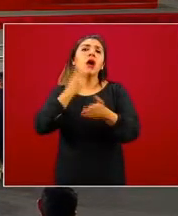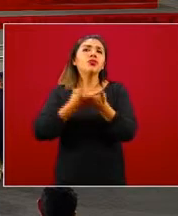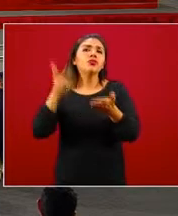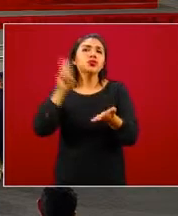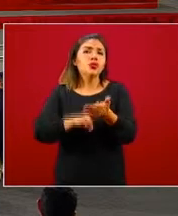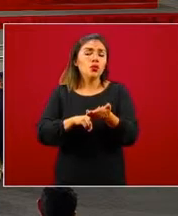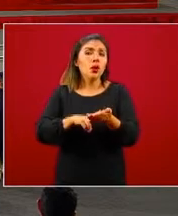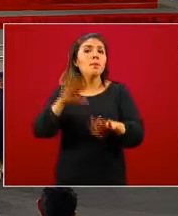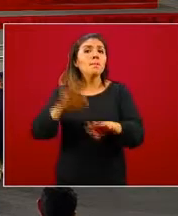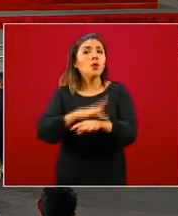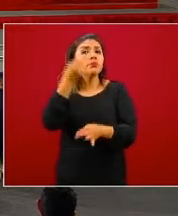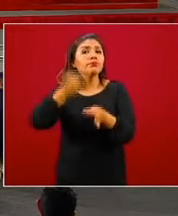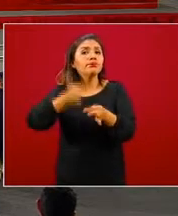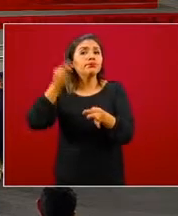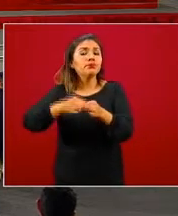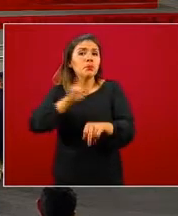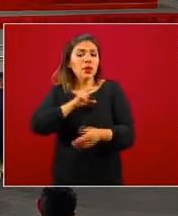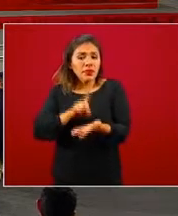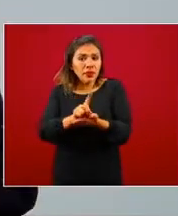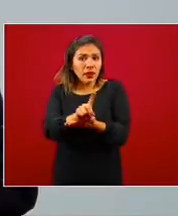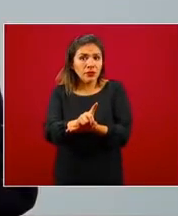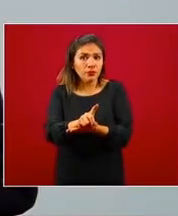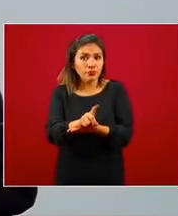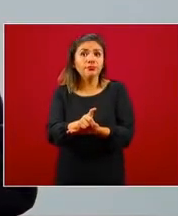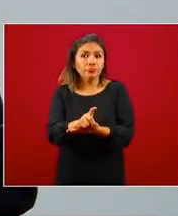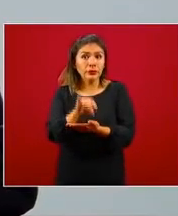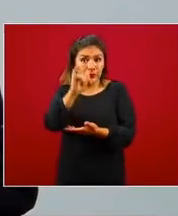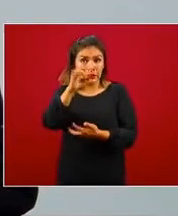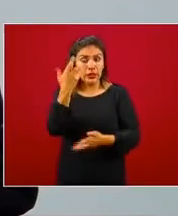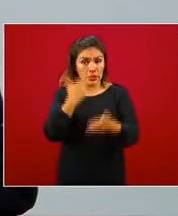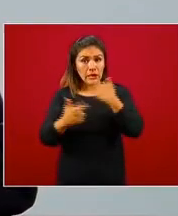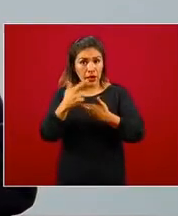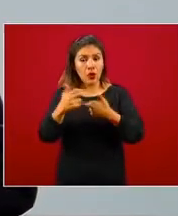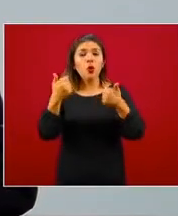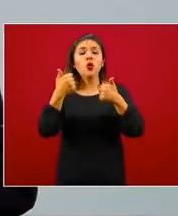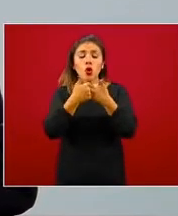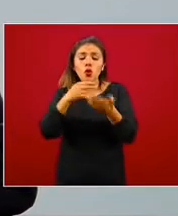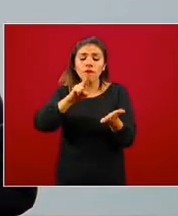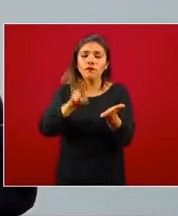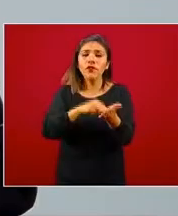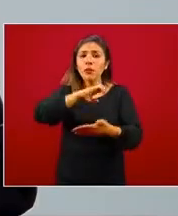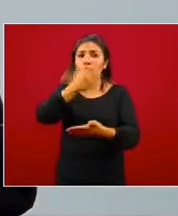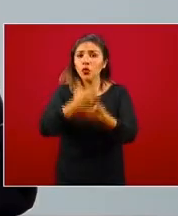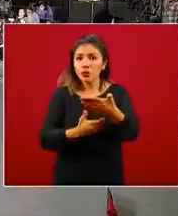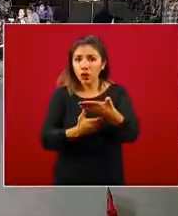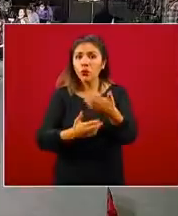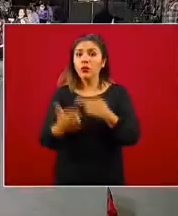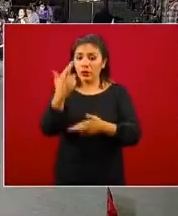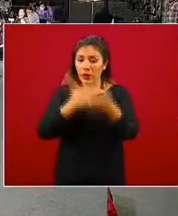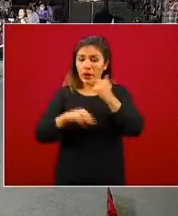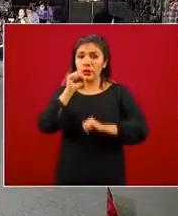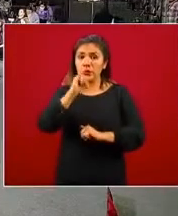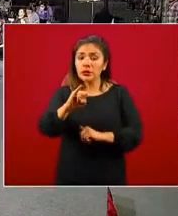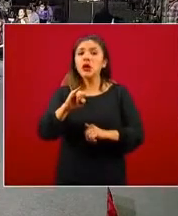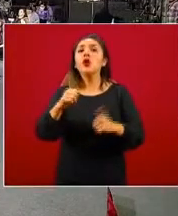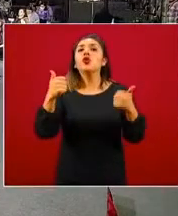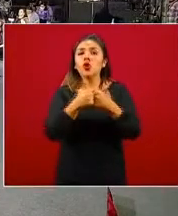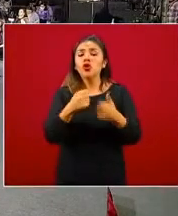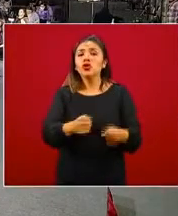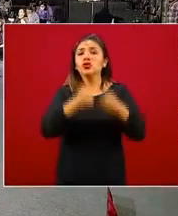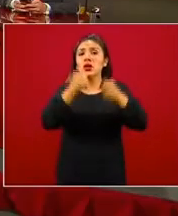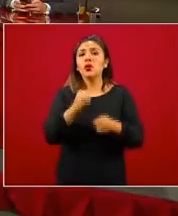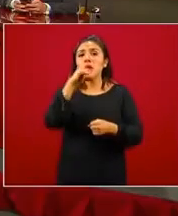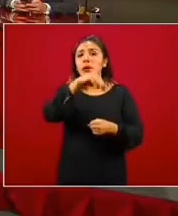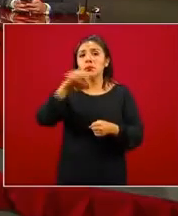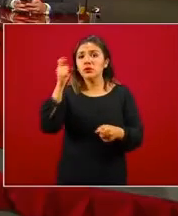to have more measures in place to be protected. They're going to go back to work and they need to sign